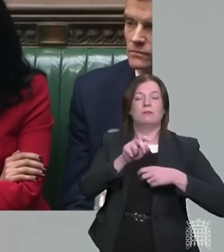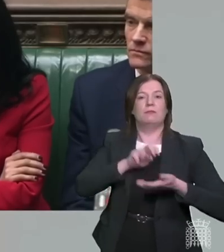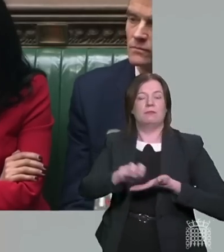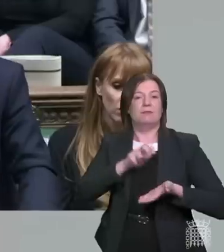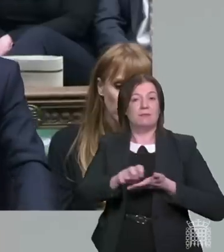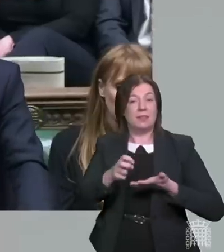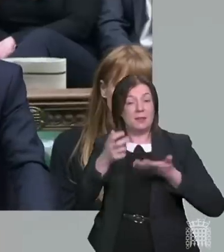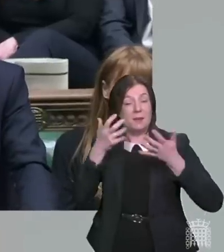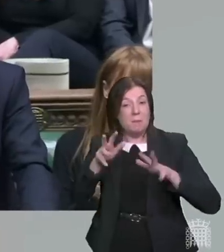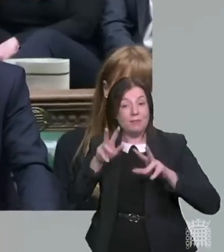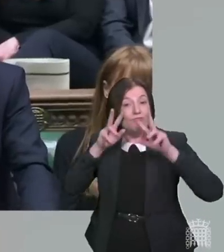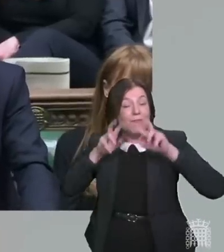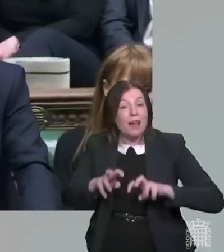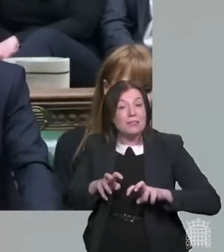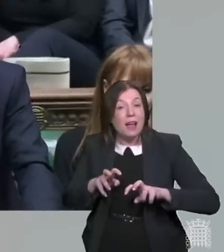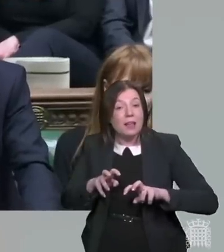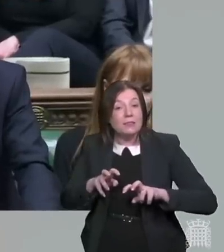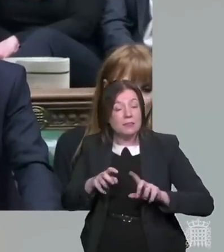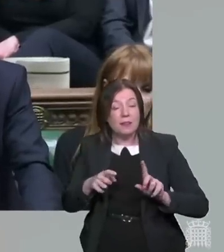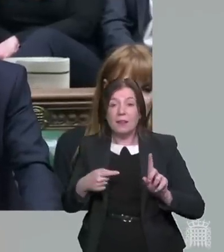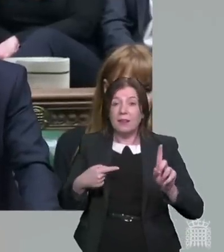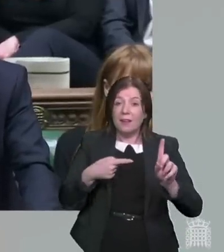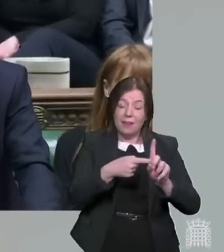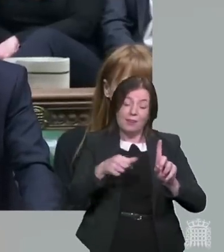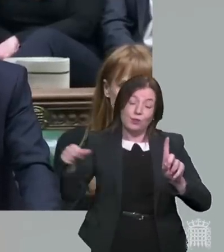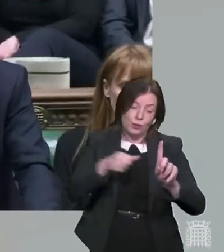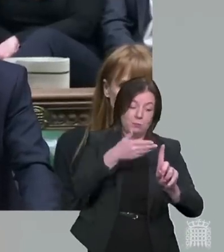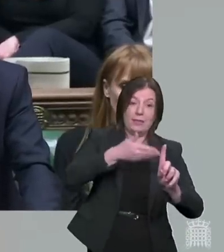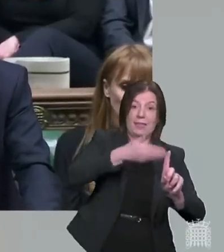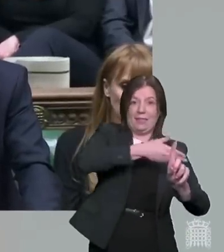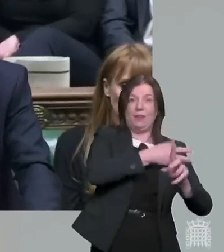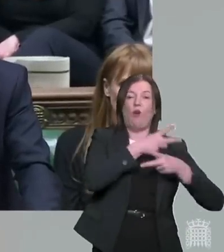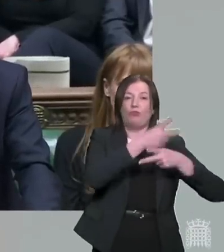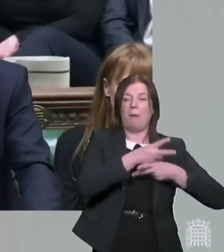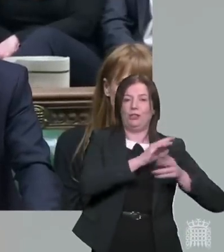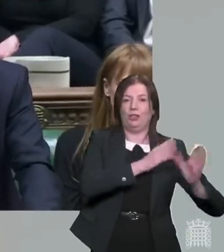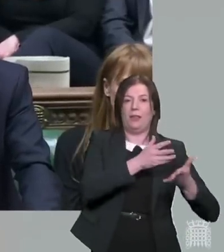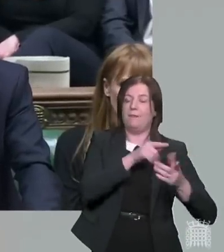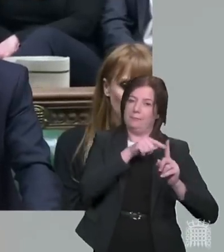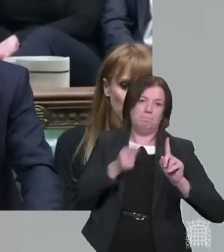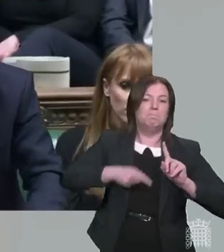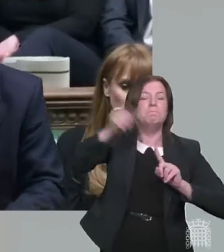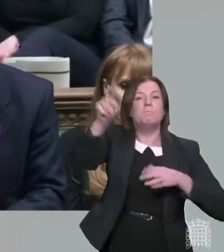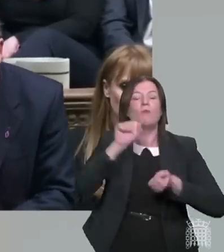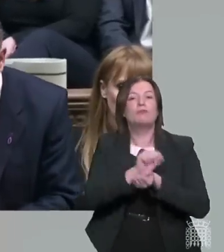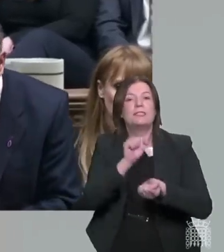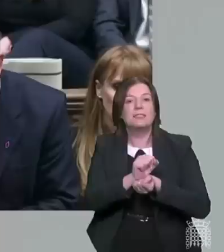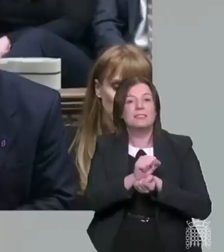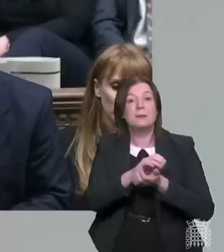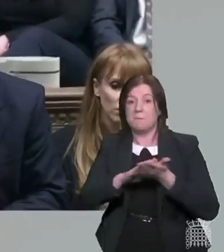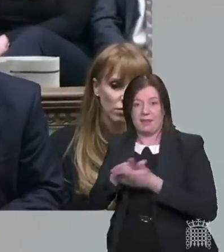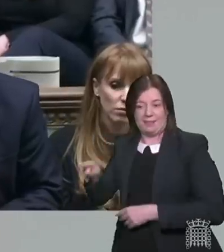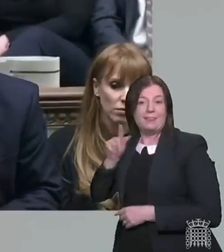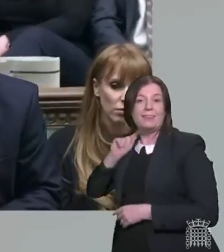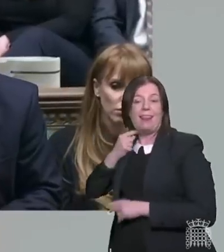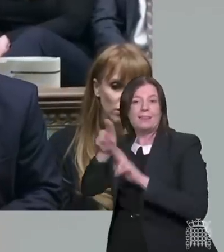Inspectorate report into her case says that opportunities were missed by the Probation Service that could have prevented this attack